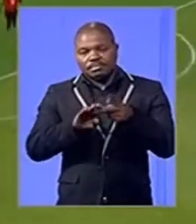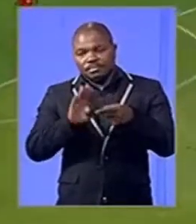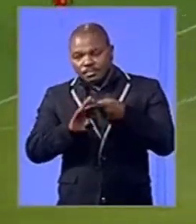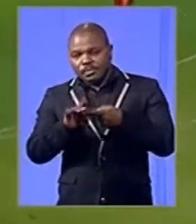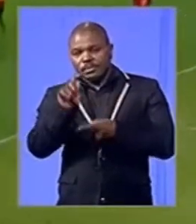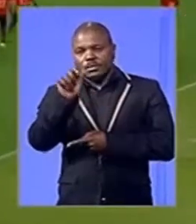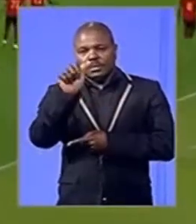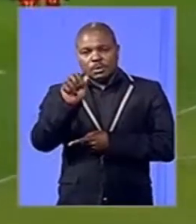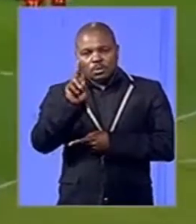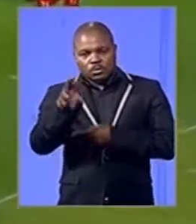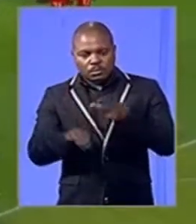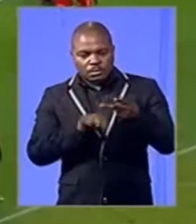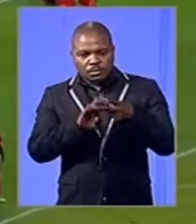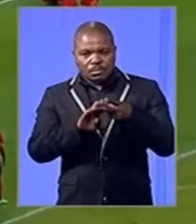le maloko a setegeniki. We're going to employ a rigid bubble. Now, number one, we are going